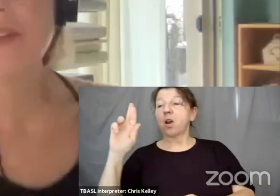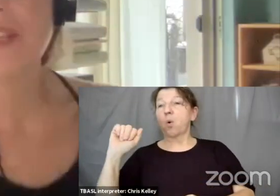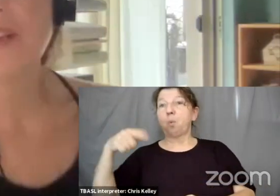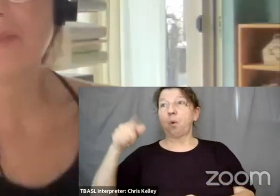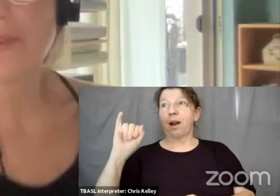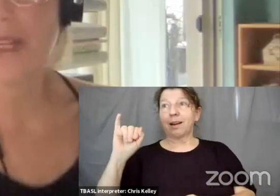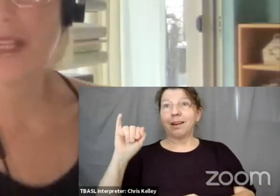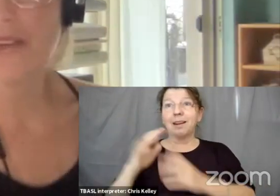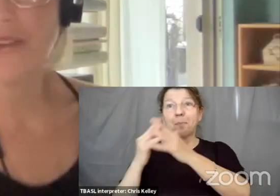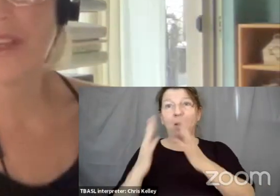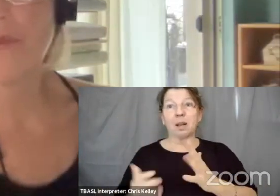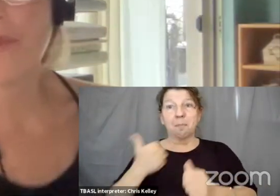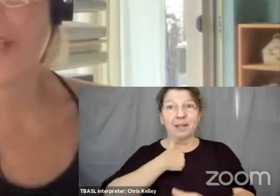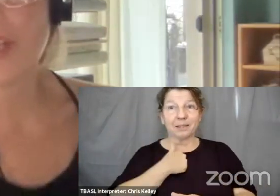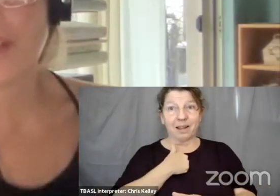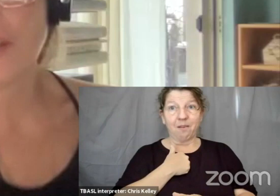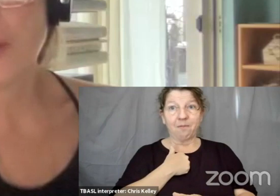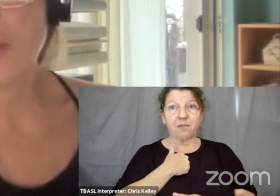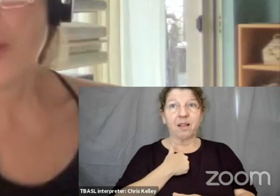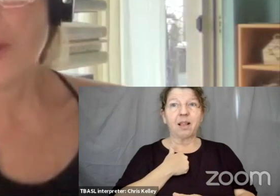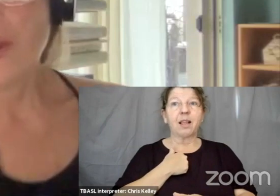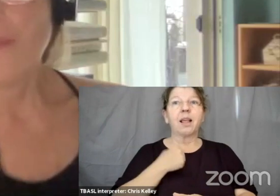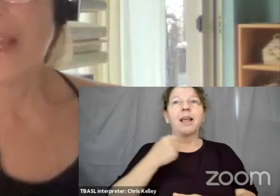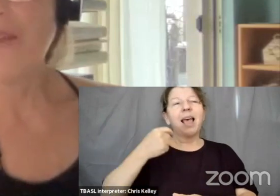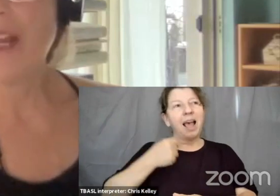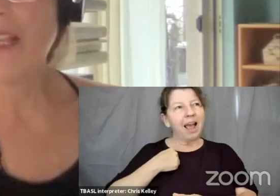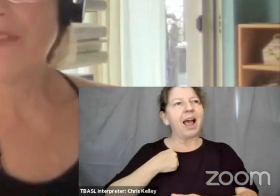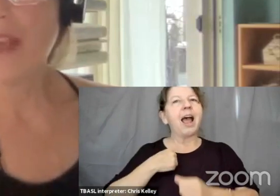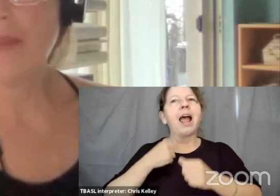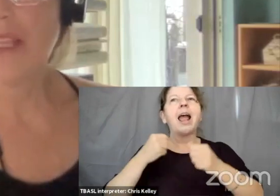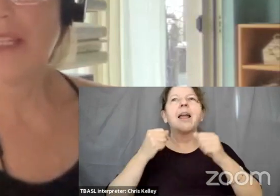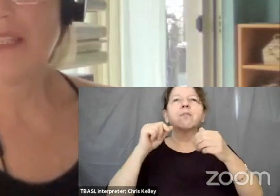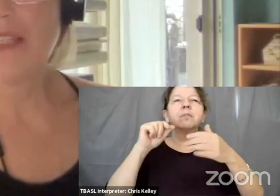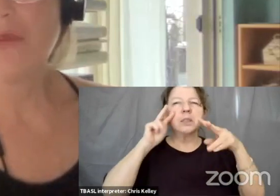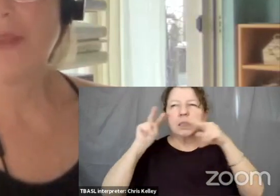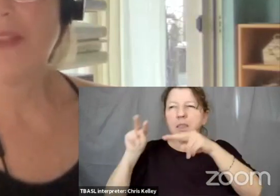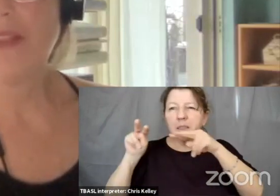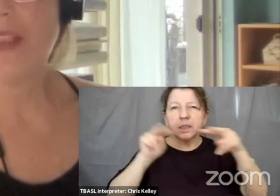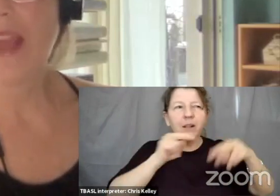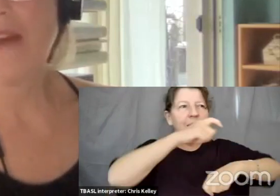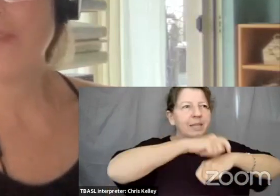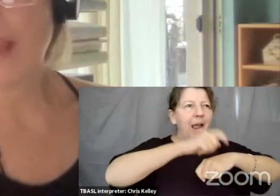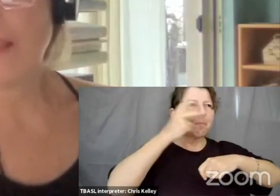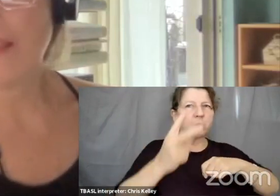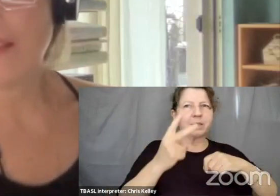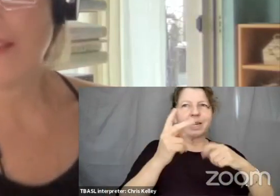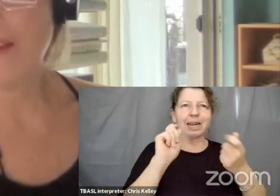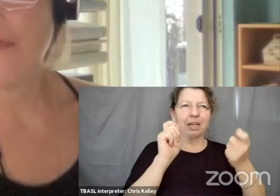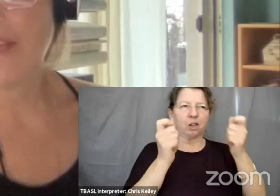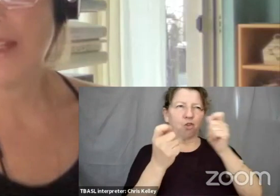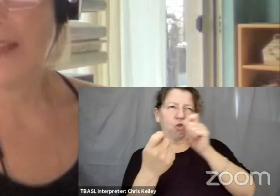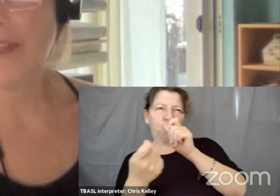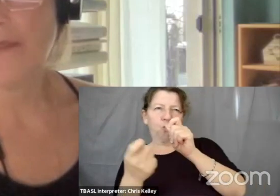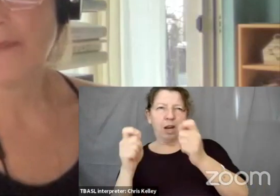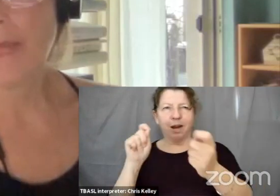time in those 20 years in watching my Iraqi family deal with the aftermath